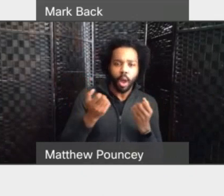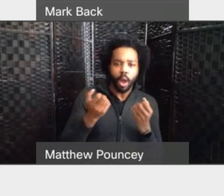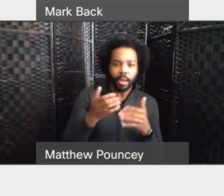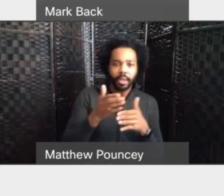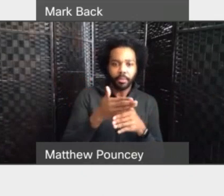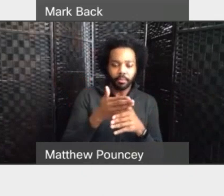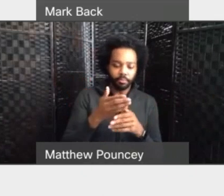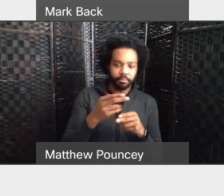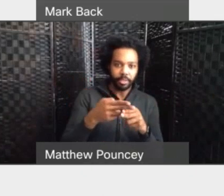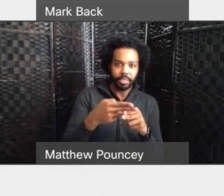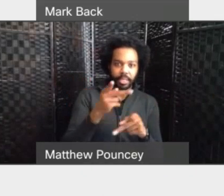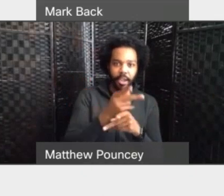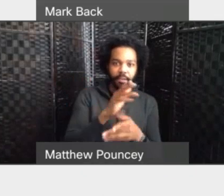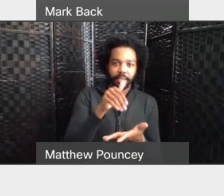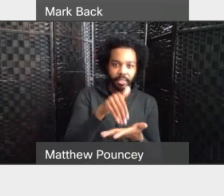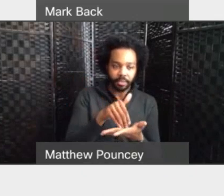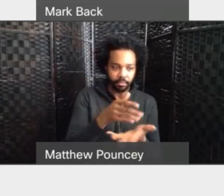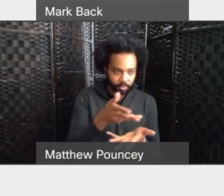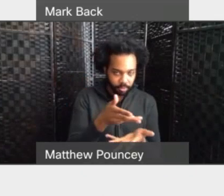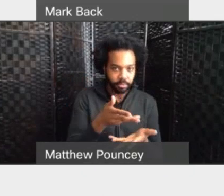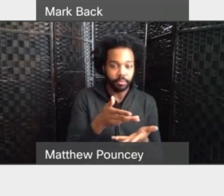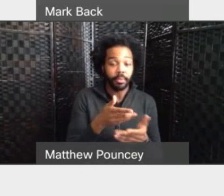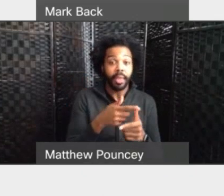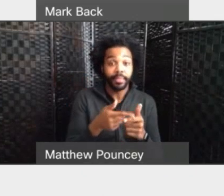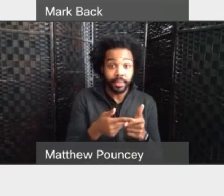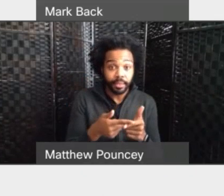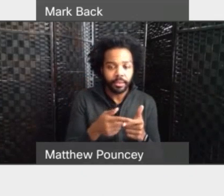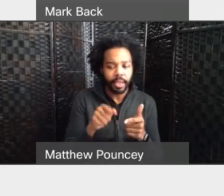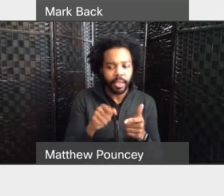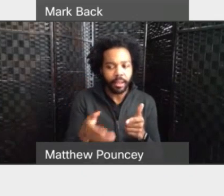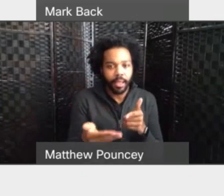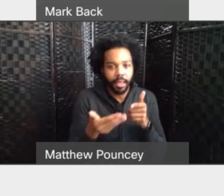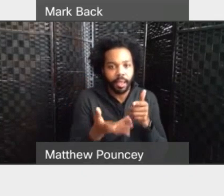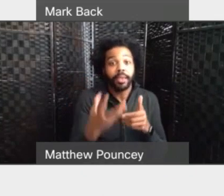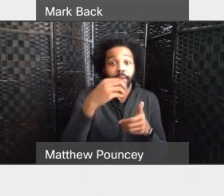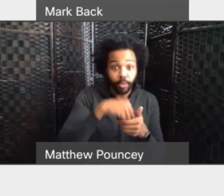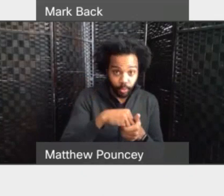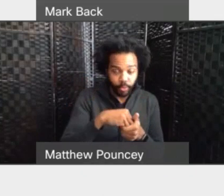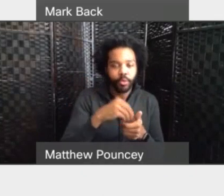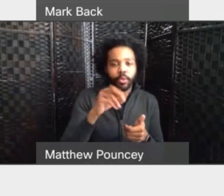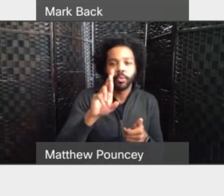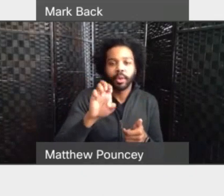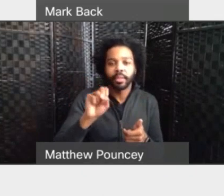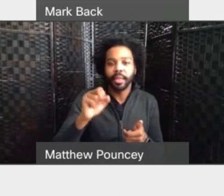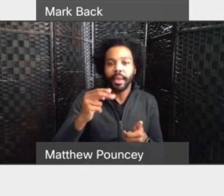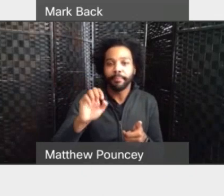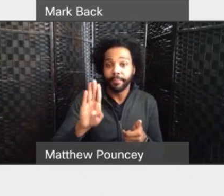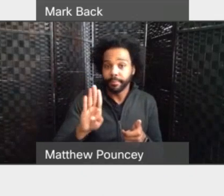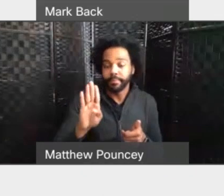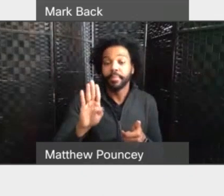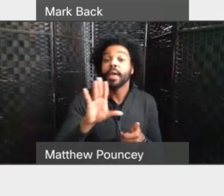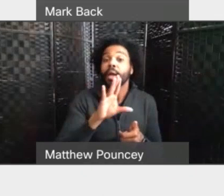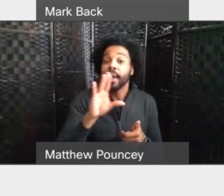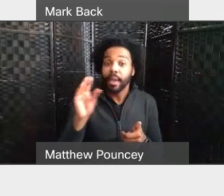facilities. And so then we were able to include also residential habilitation and